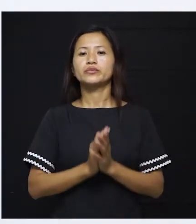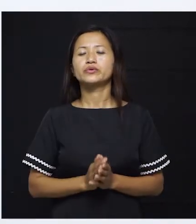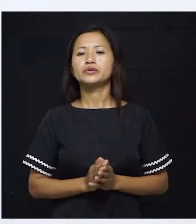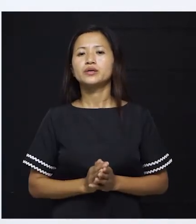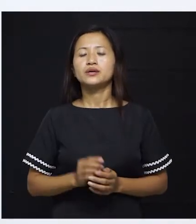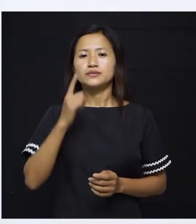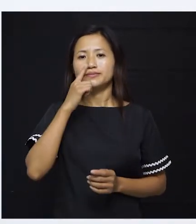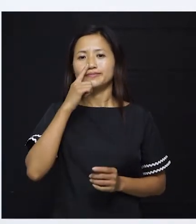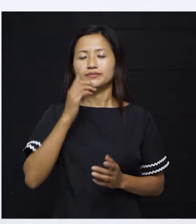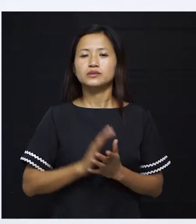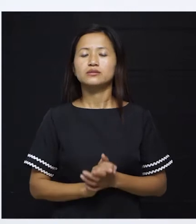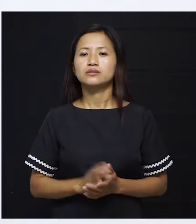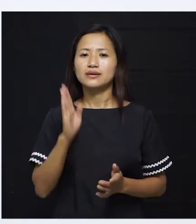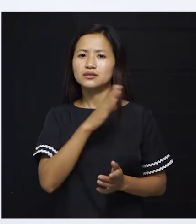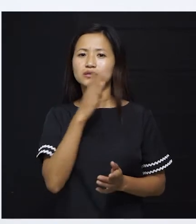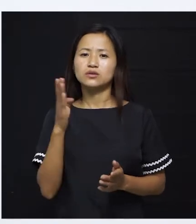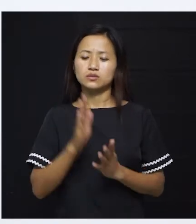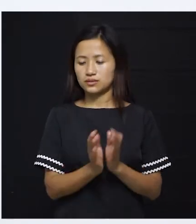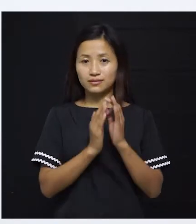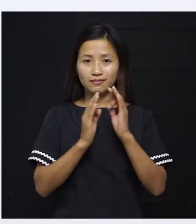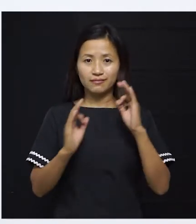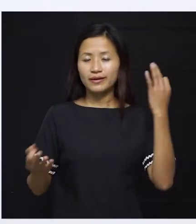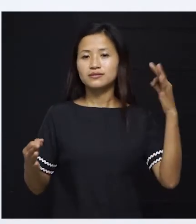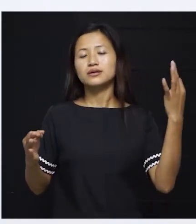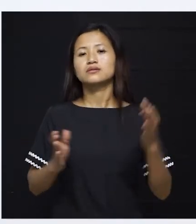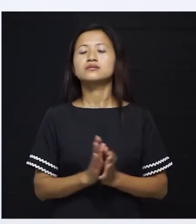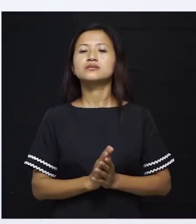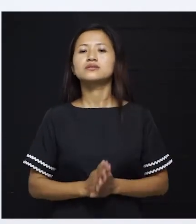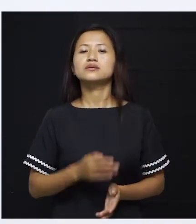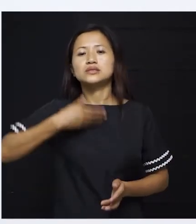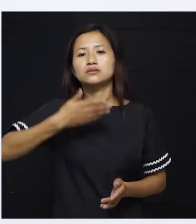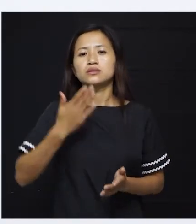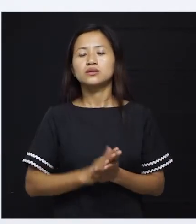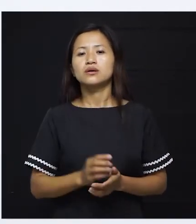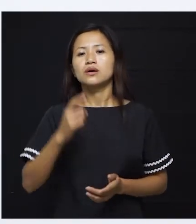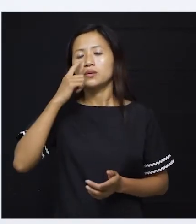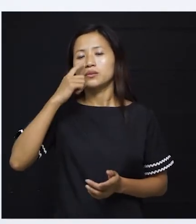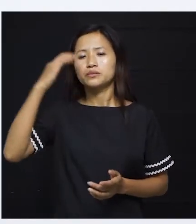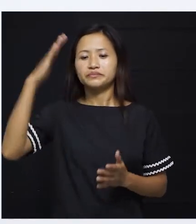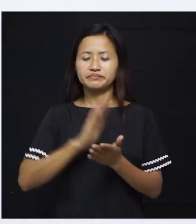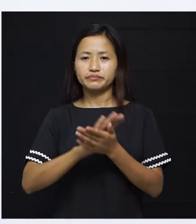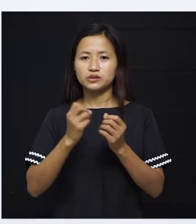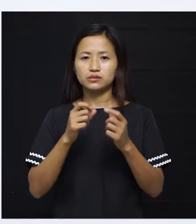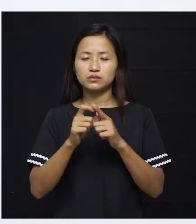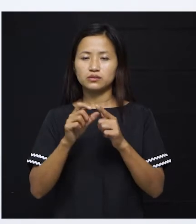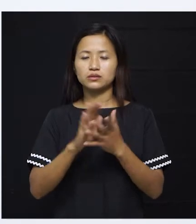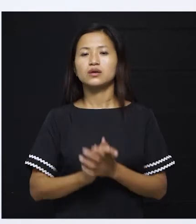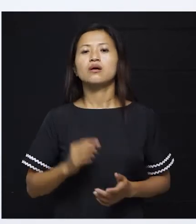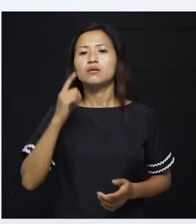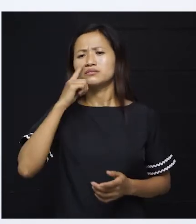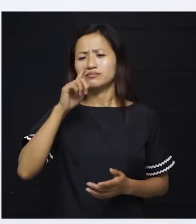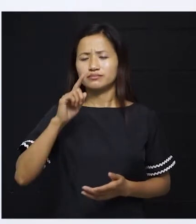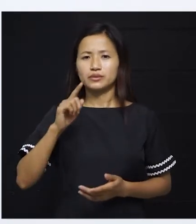girls, they are taught some songs and dances, and also they are taught about the womanhood, so that once they also become a